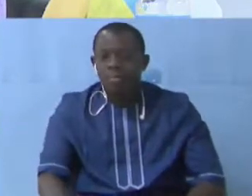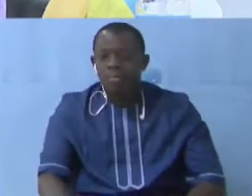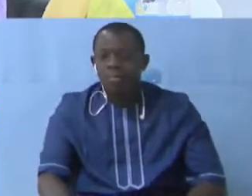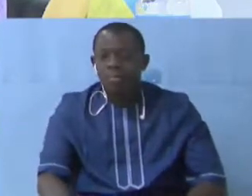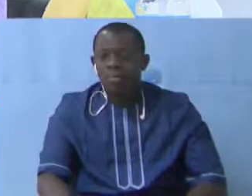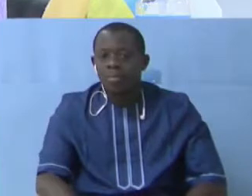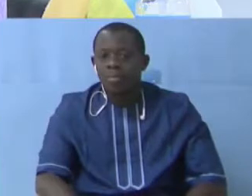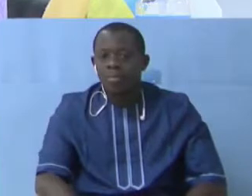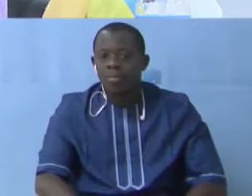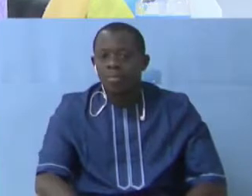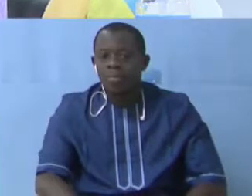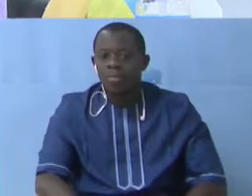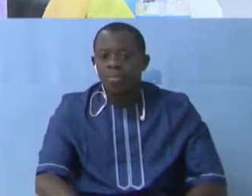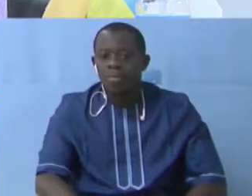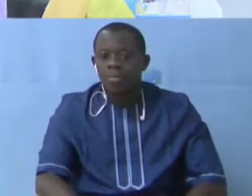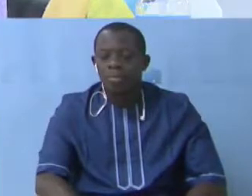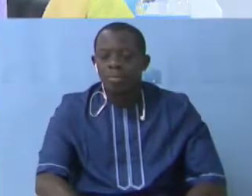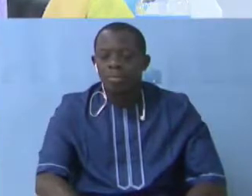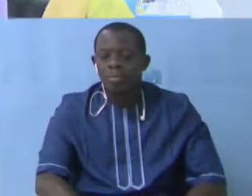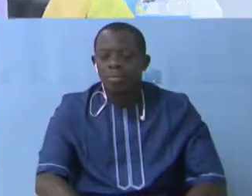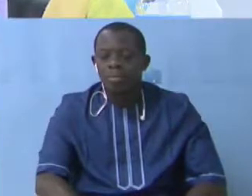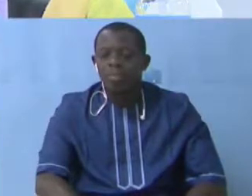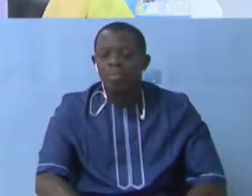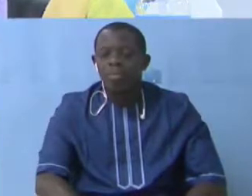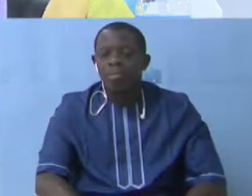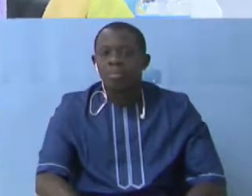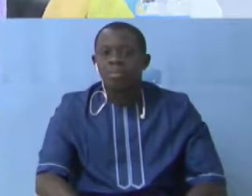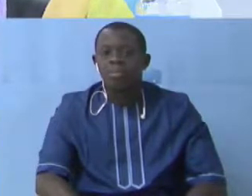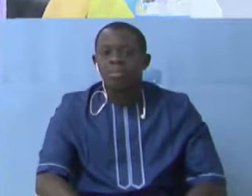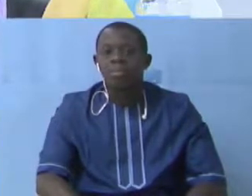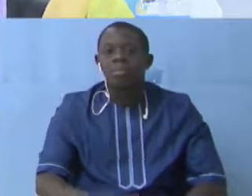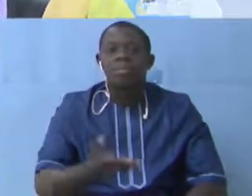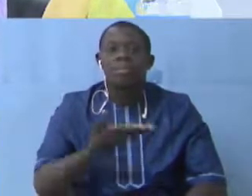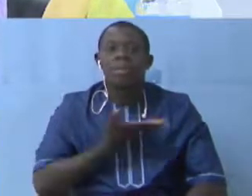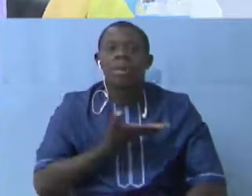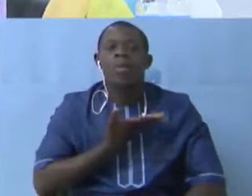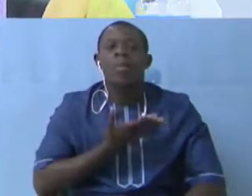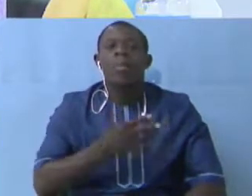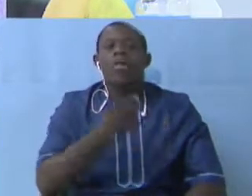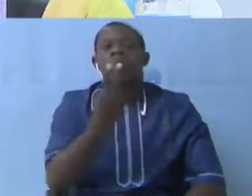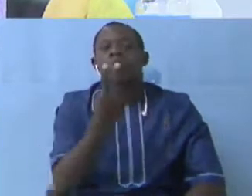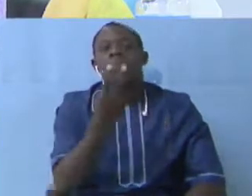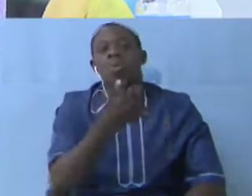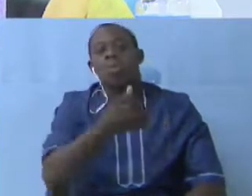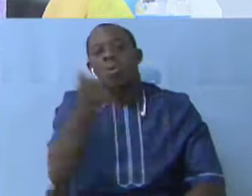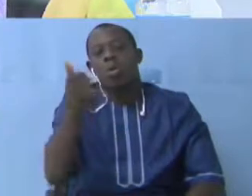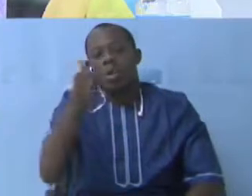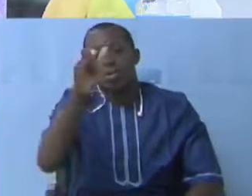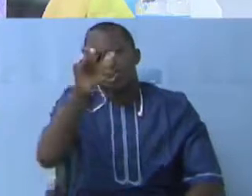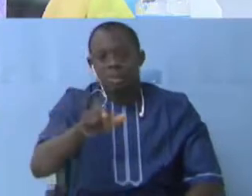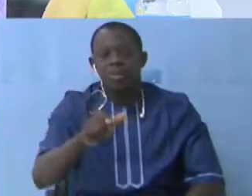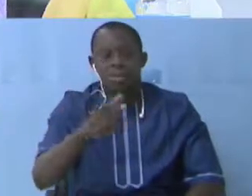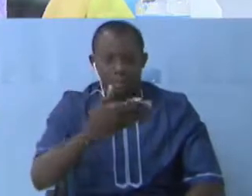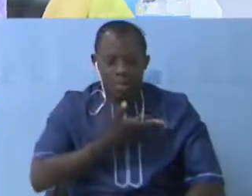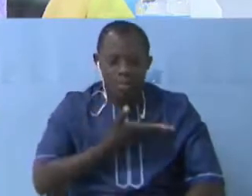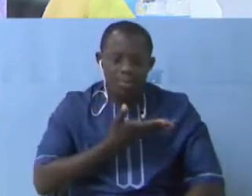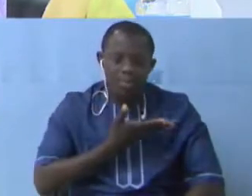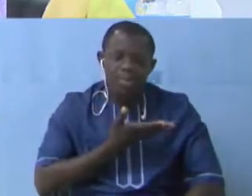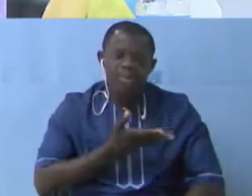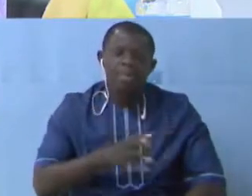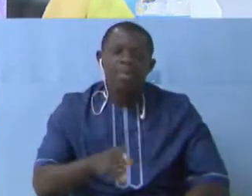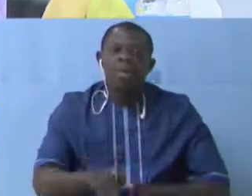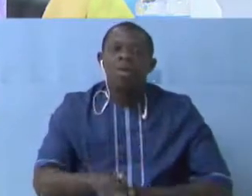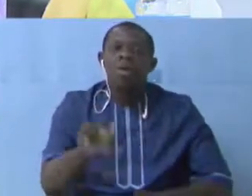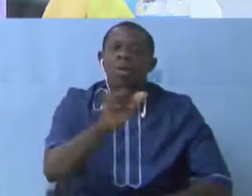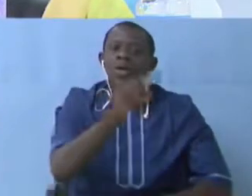With her and 2 other colleagues of her. Moom ak yeneen ñaari nawleem. One from Cameroon. Kenn